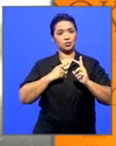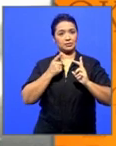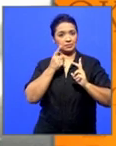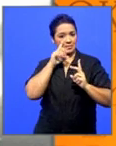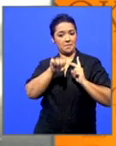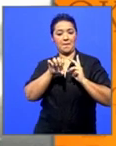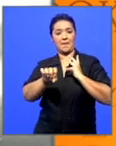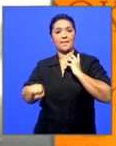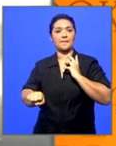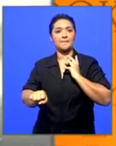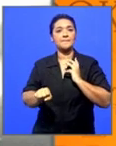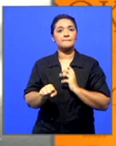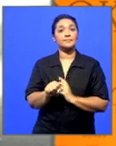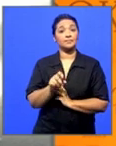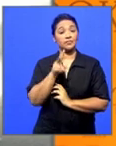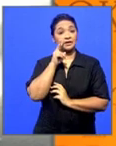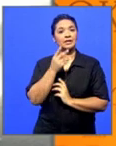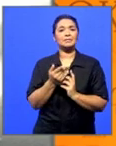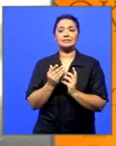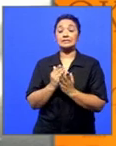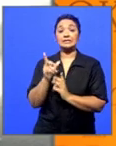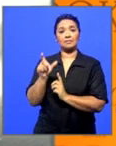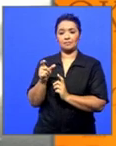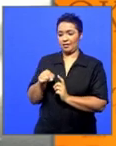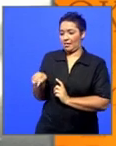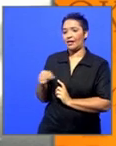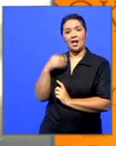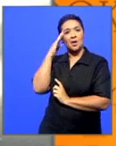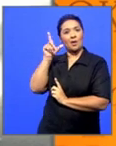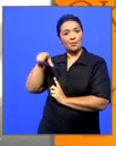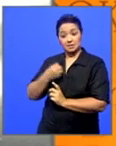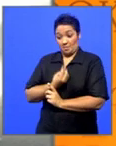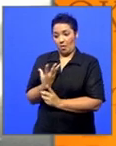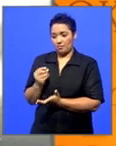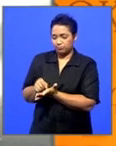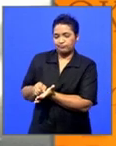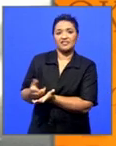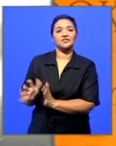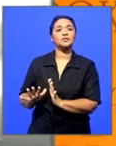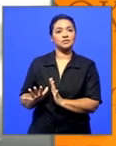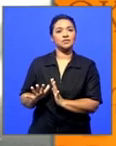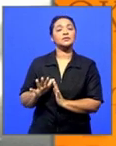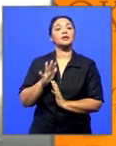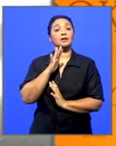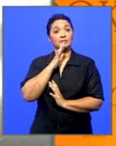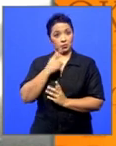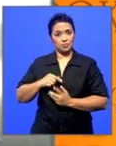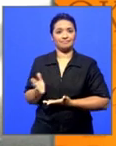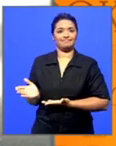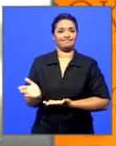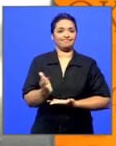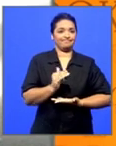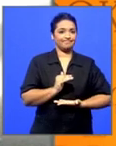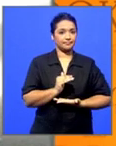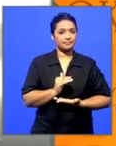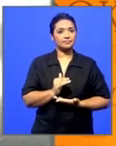call, some you knew people quite intimately close by. So we employed a range of